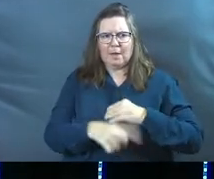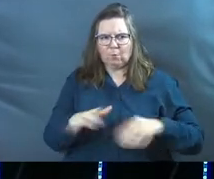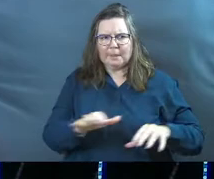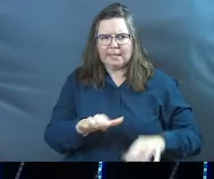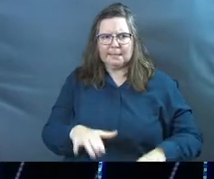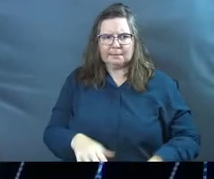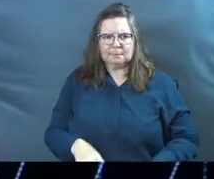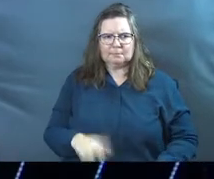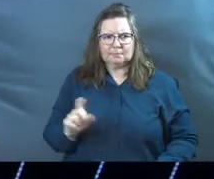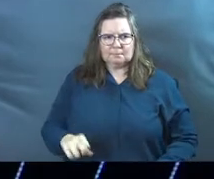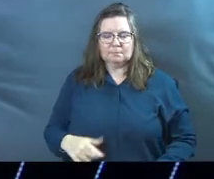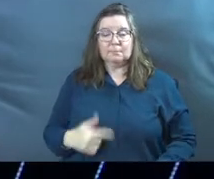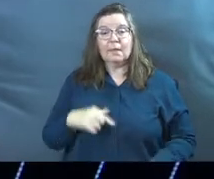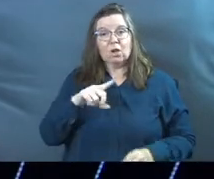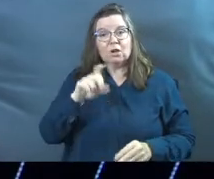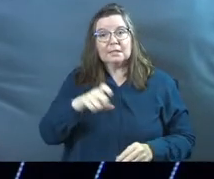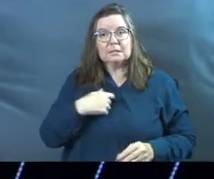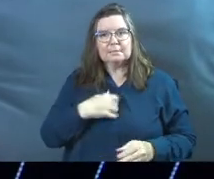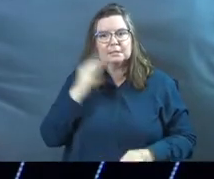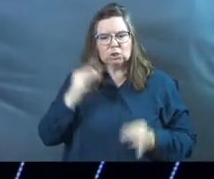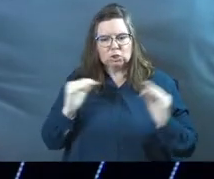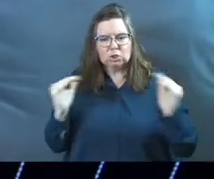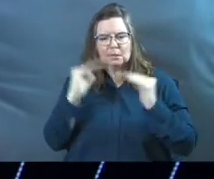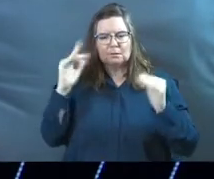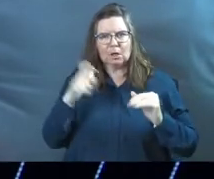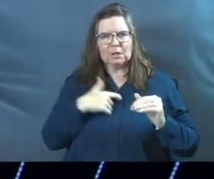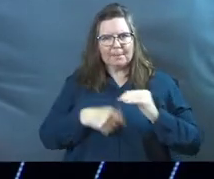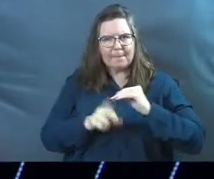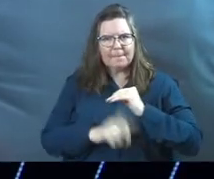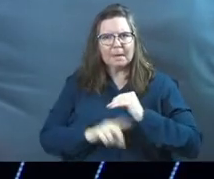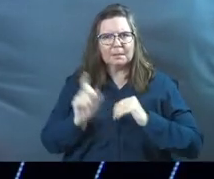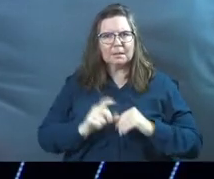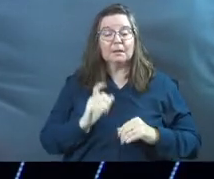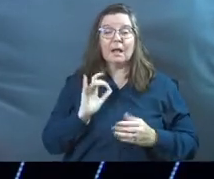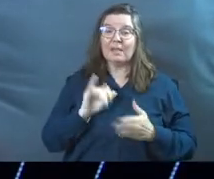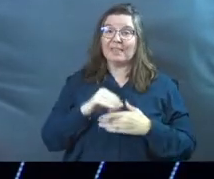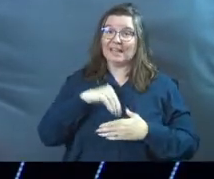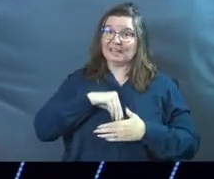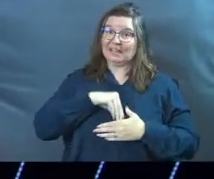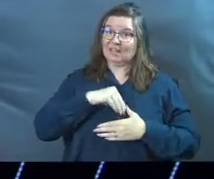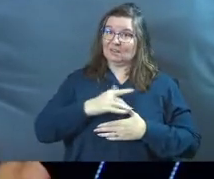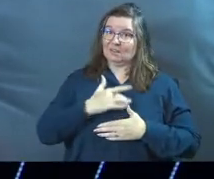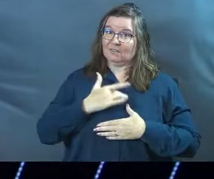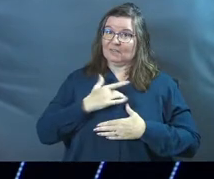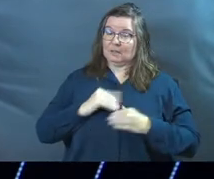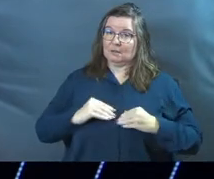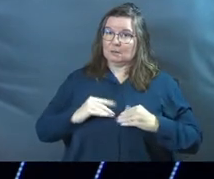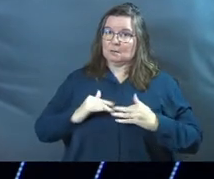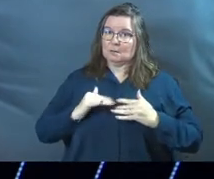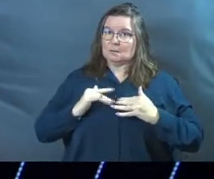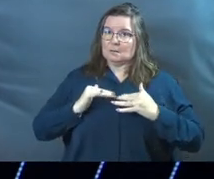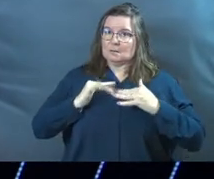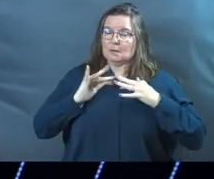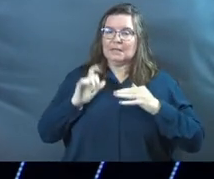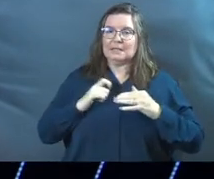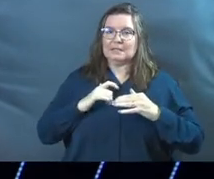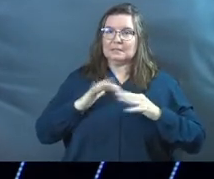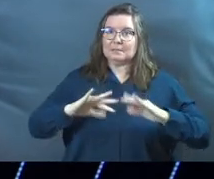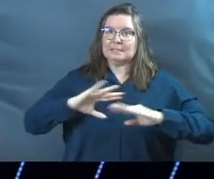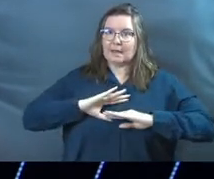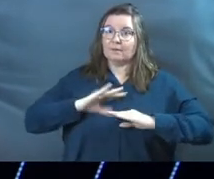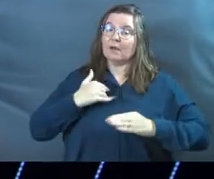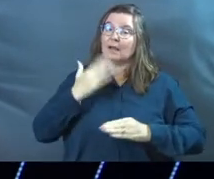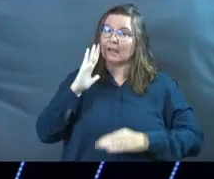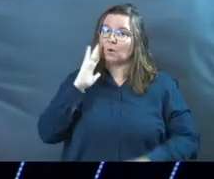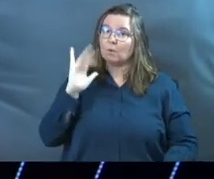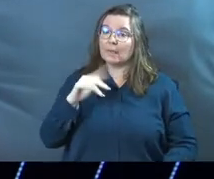what they did. There needs to be justice. There needs to be punishment. And that inner sense of justice rises up in us, and it needs to be satisfied.